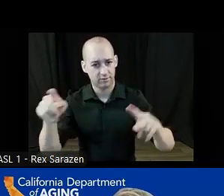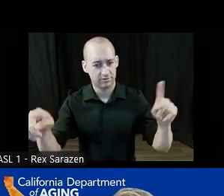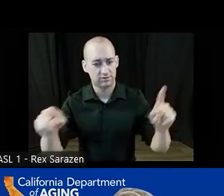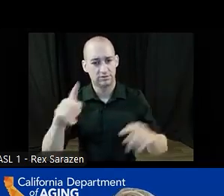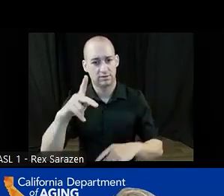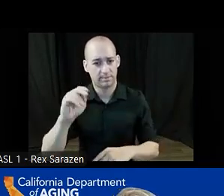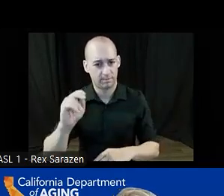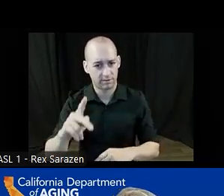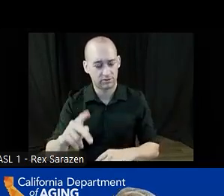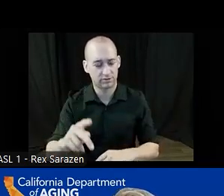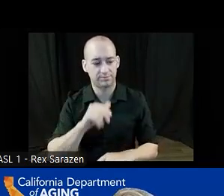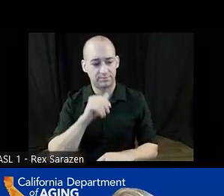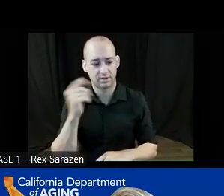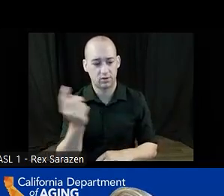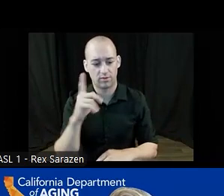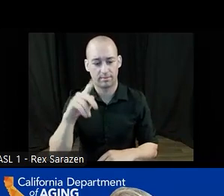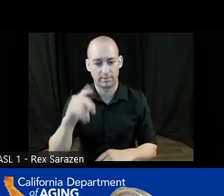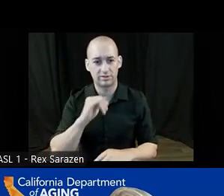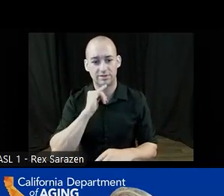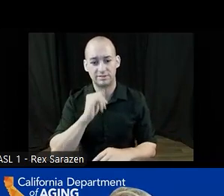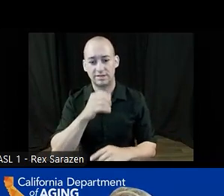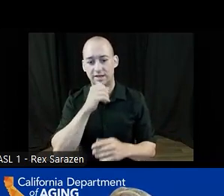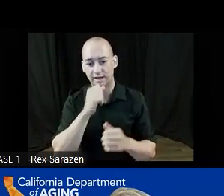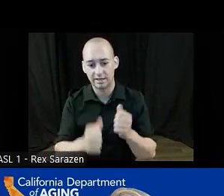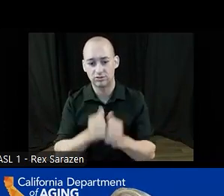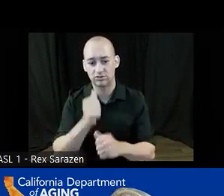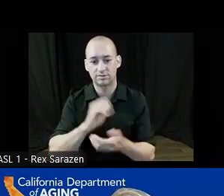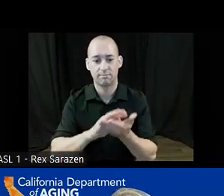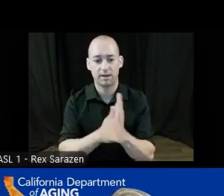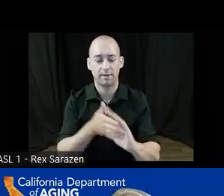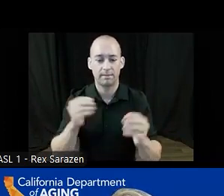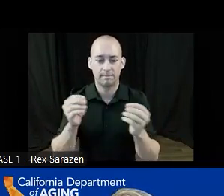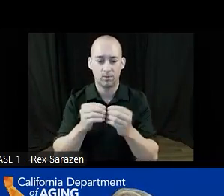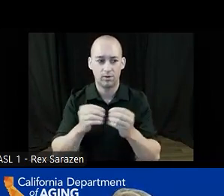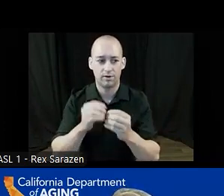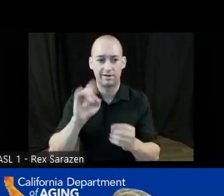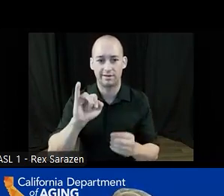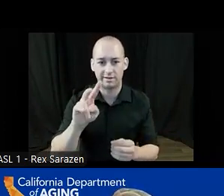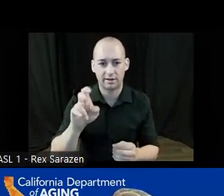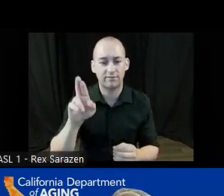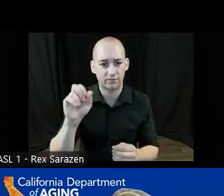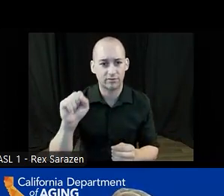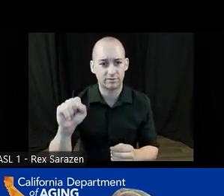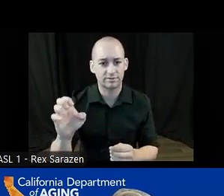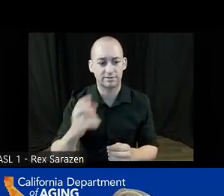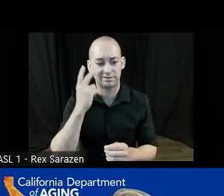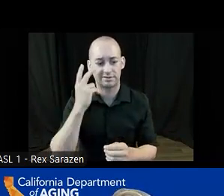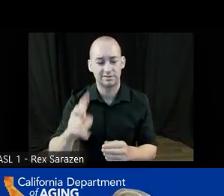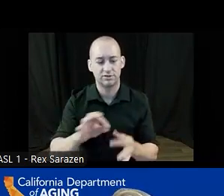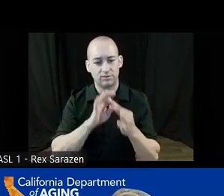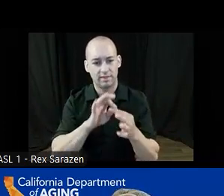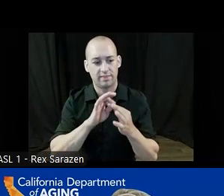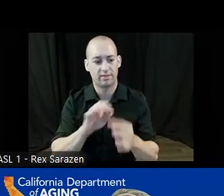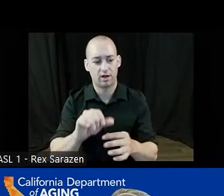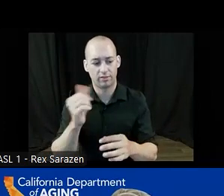the California's population aging, it's becoming more diverse. So you can see here that in relation to the rest of the country, this is